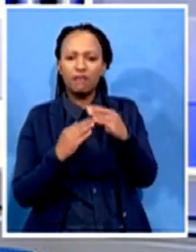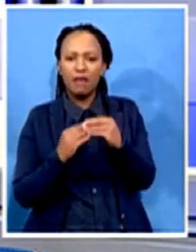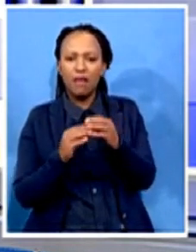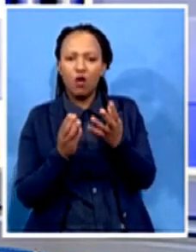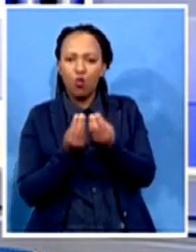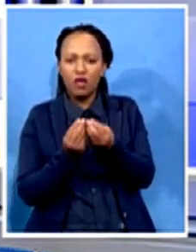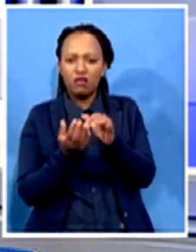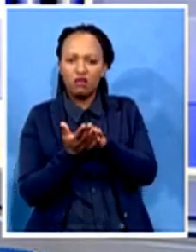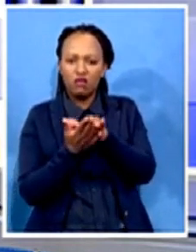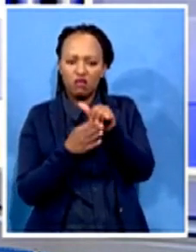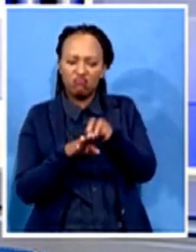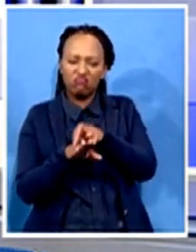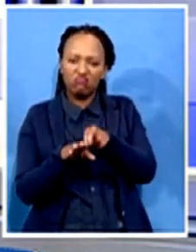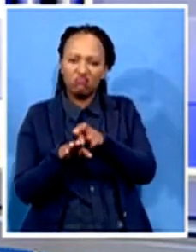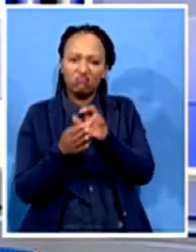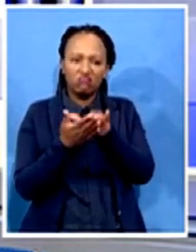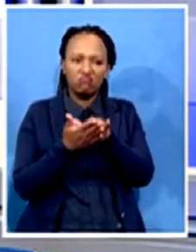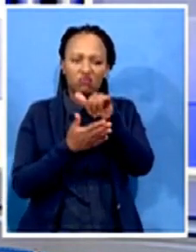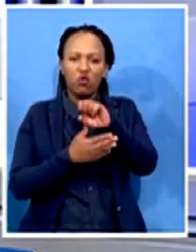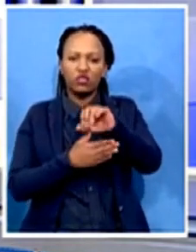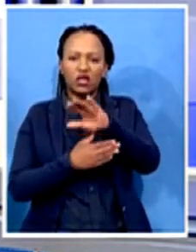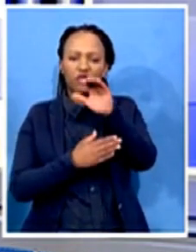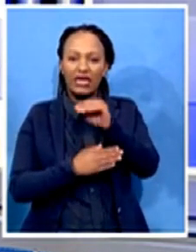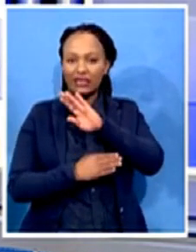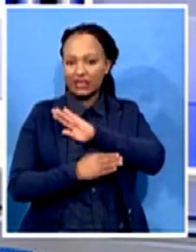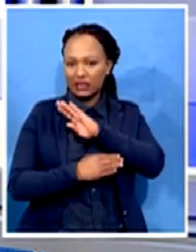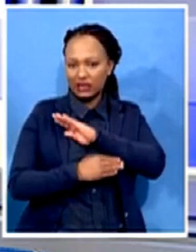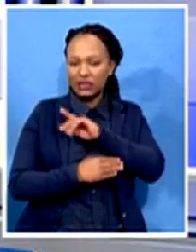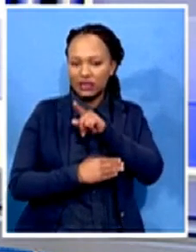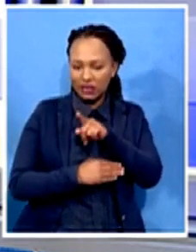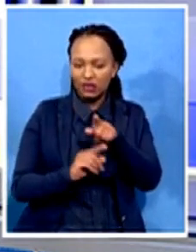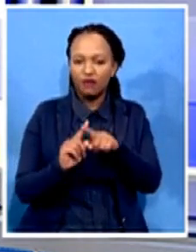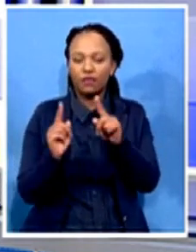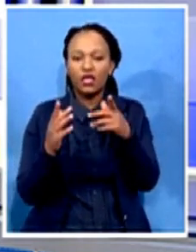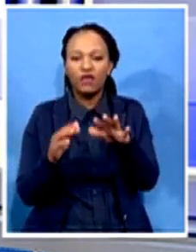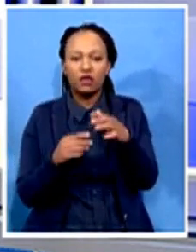African Air Force. And the President further sanctioned the minister by imposing a salary